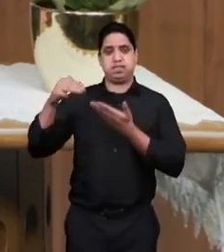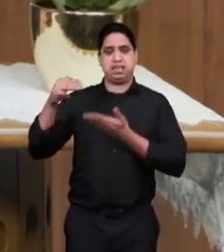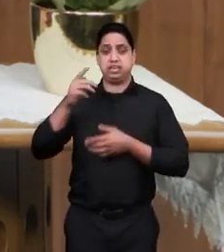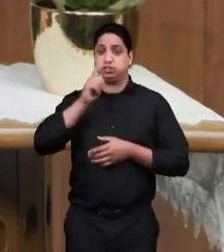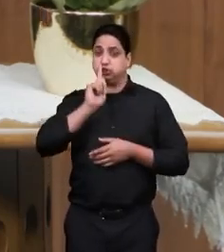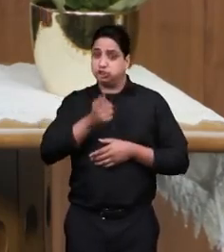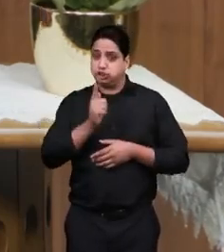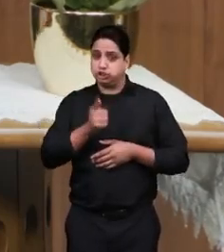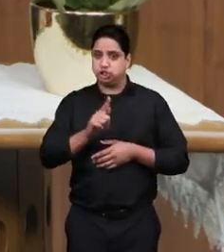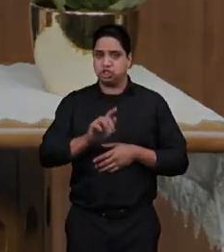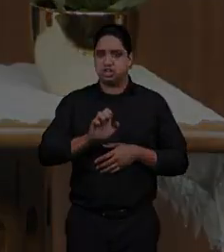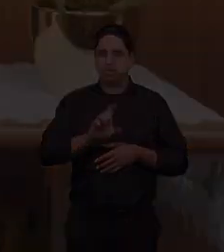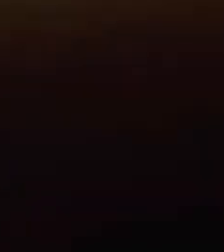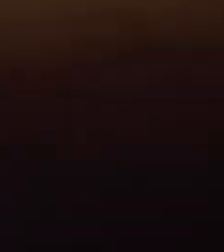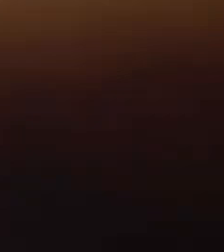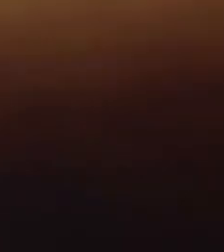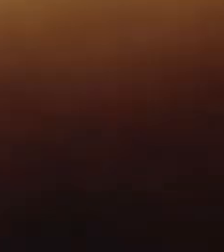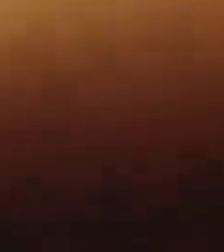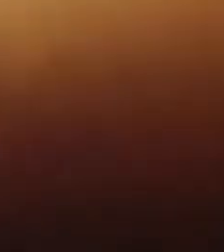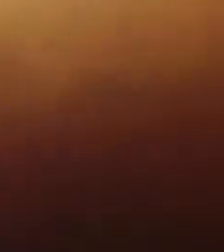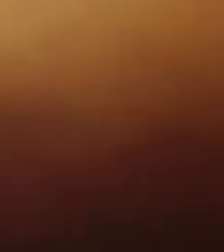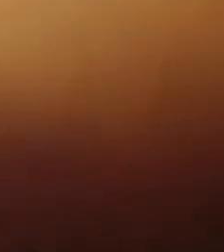Gedeo Chigueiros. Let's praise the Lord.